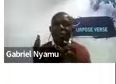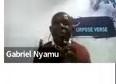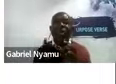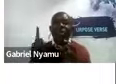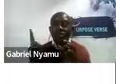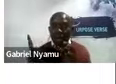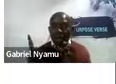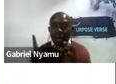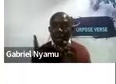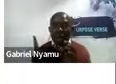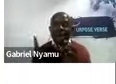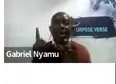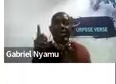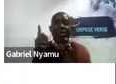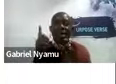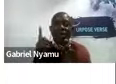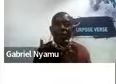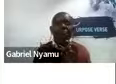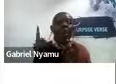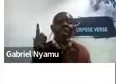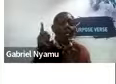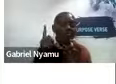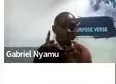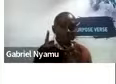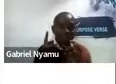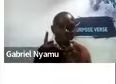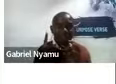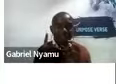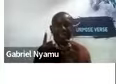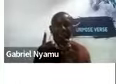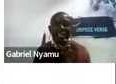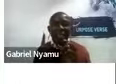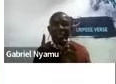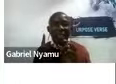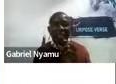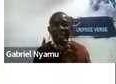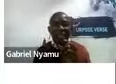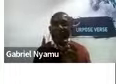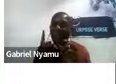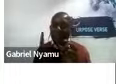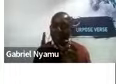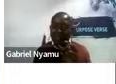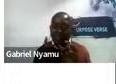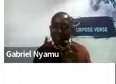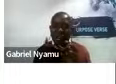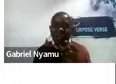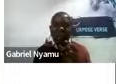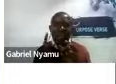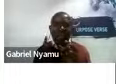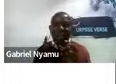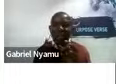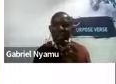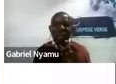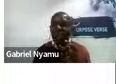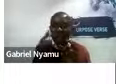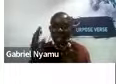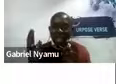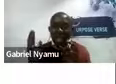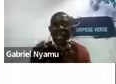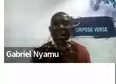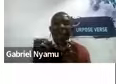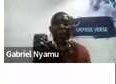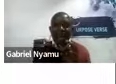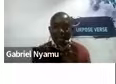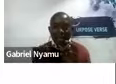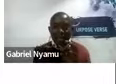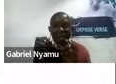what they do. They're looking for something. And why? They followed the passion. So I always tell people, yes, passion is very important. You can turn your passion to